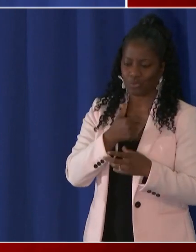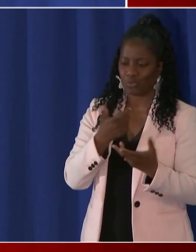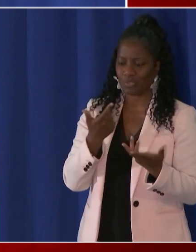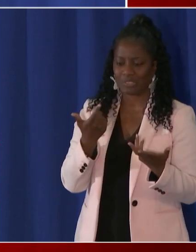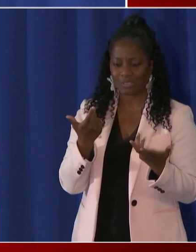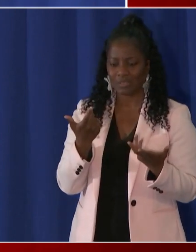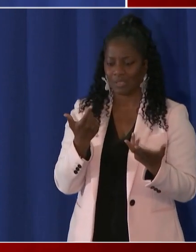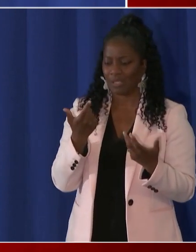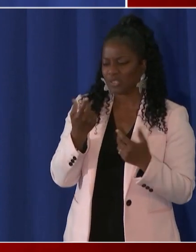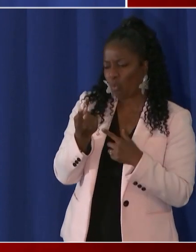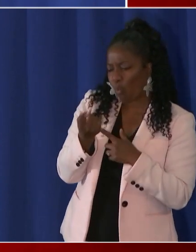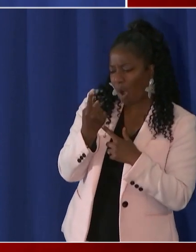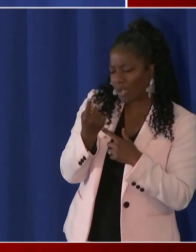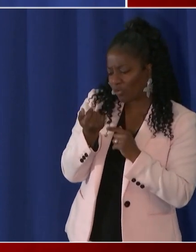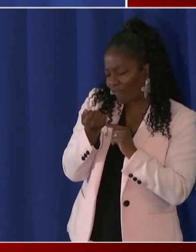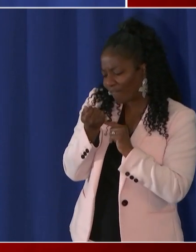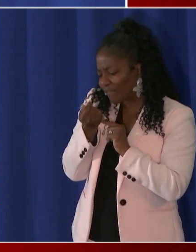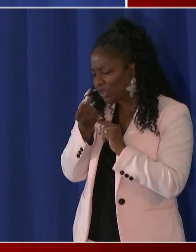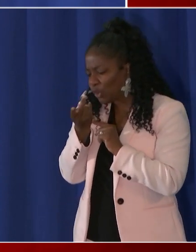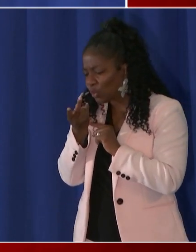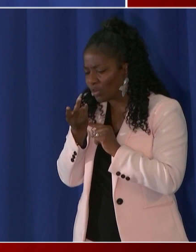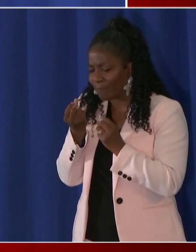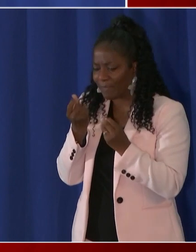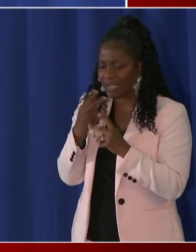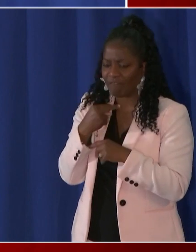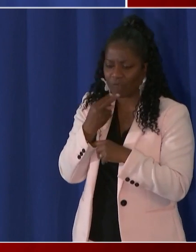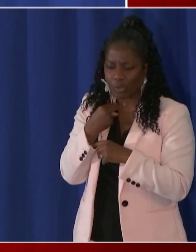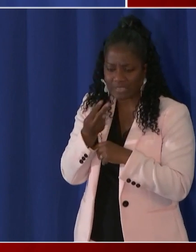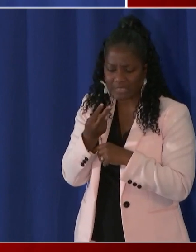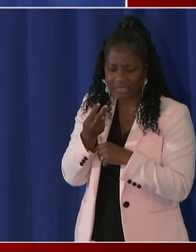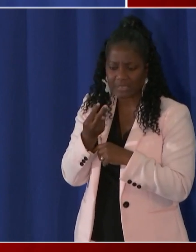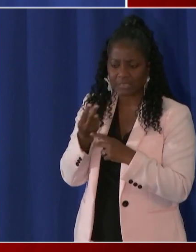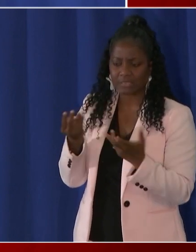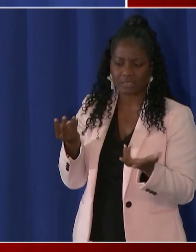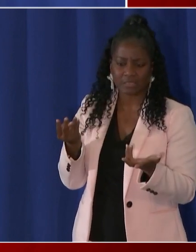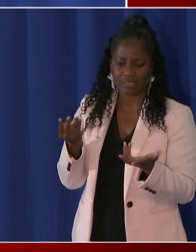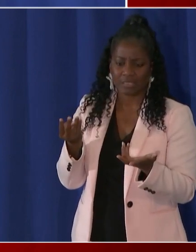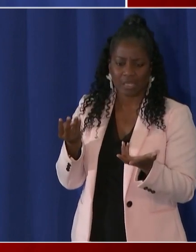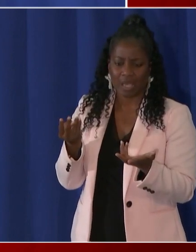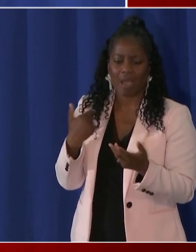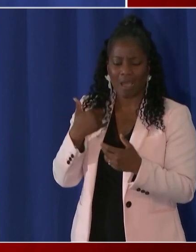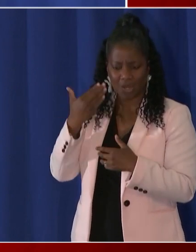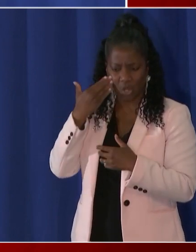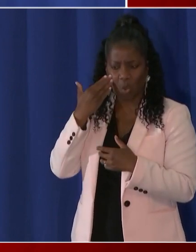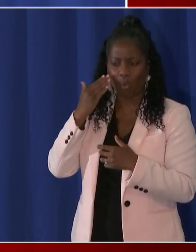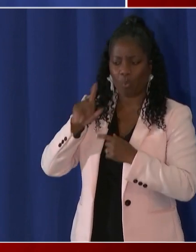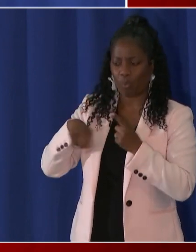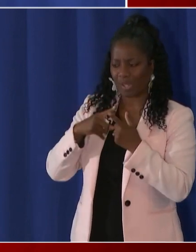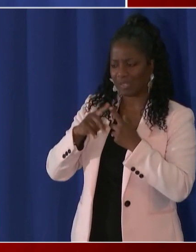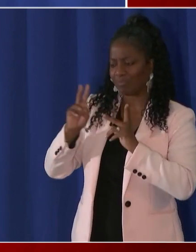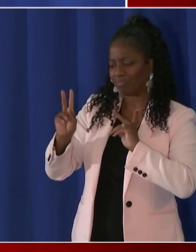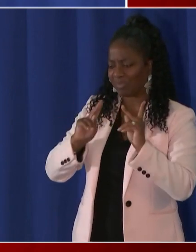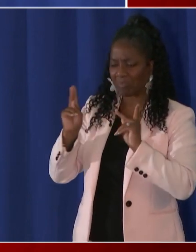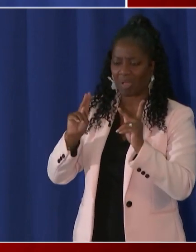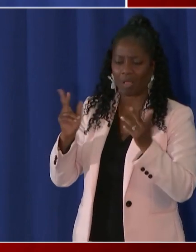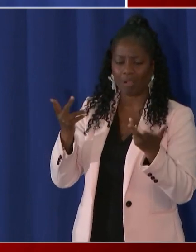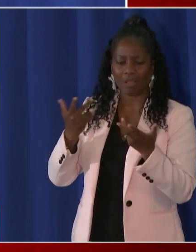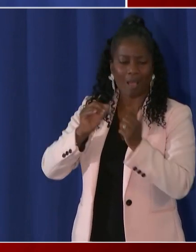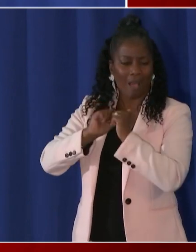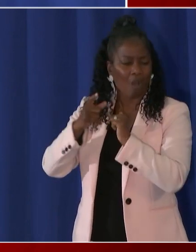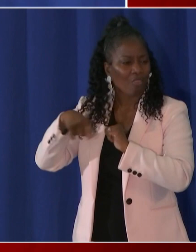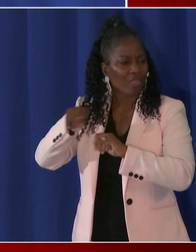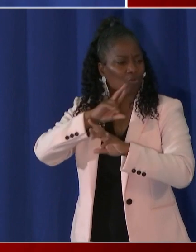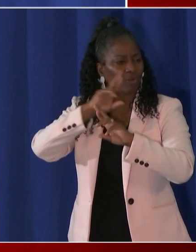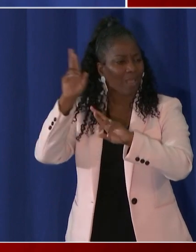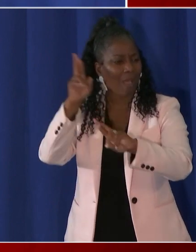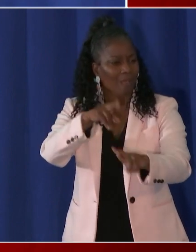or a few of many voices, and I know when people, how people